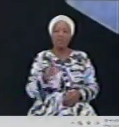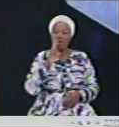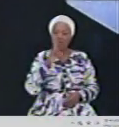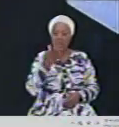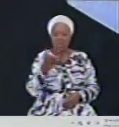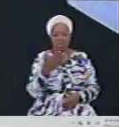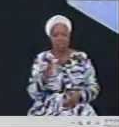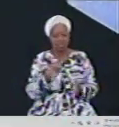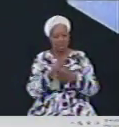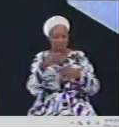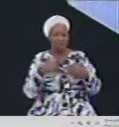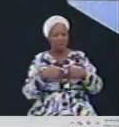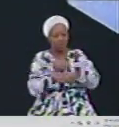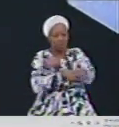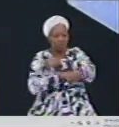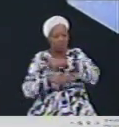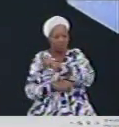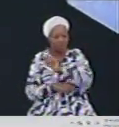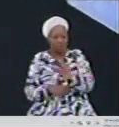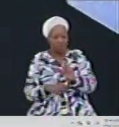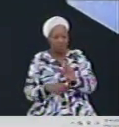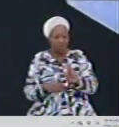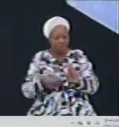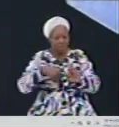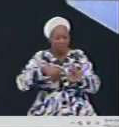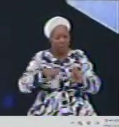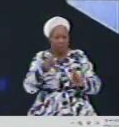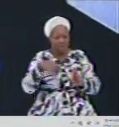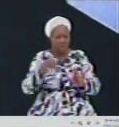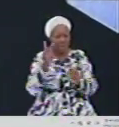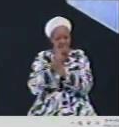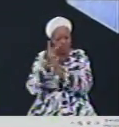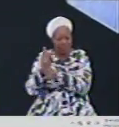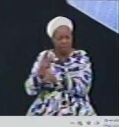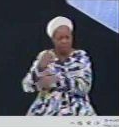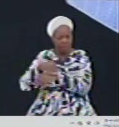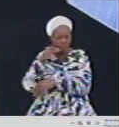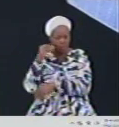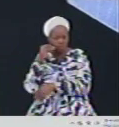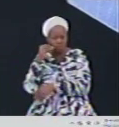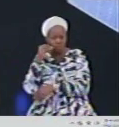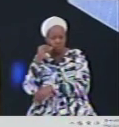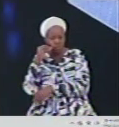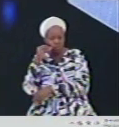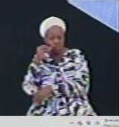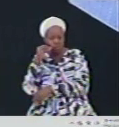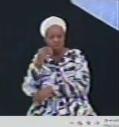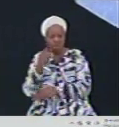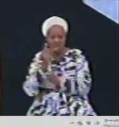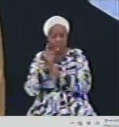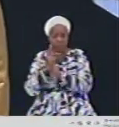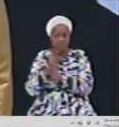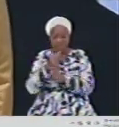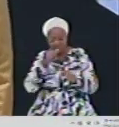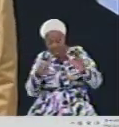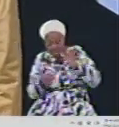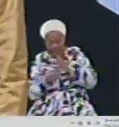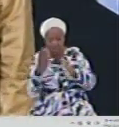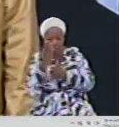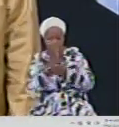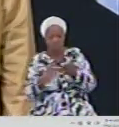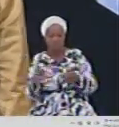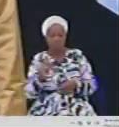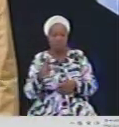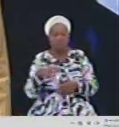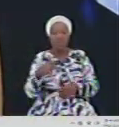stolen, still in your possession? Still in your house, still hidden somewhere?